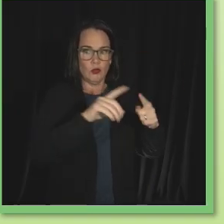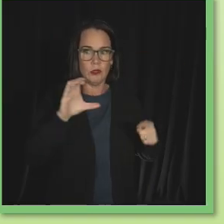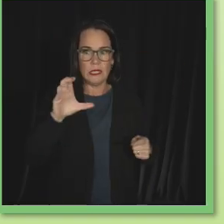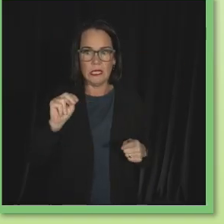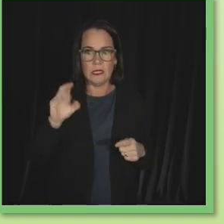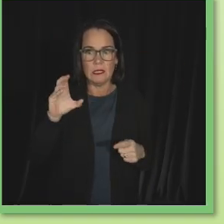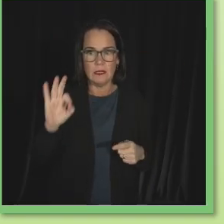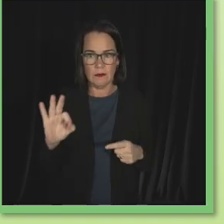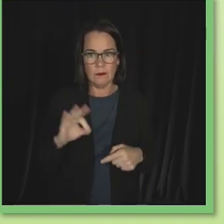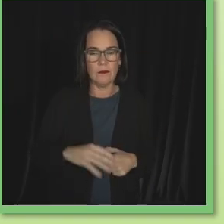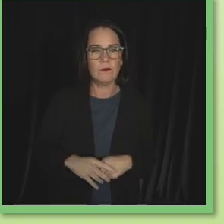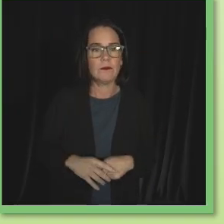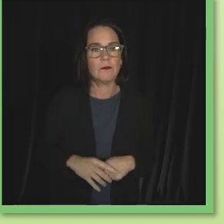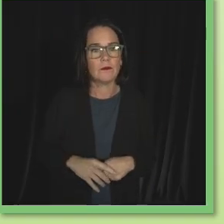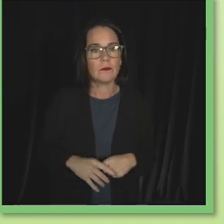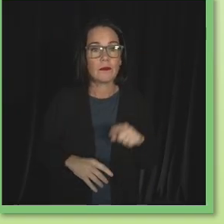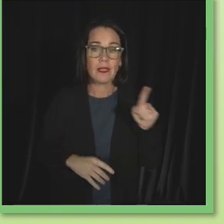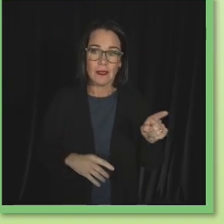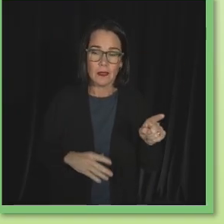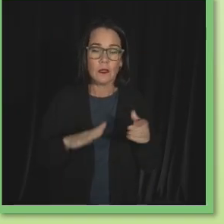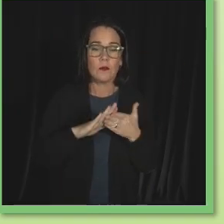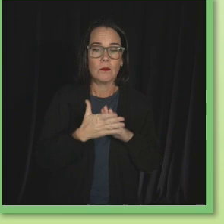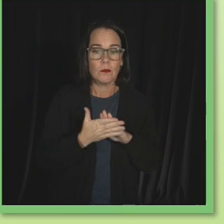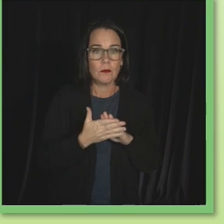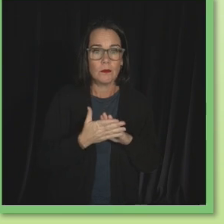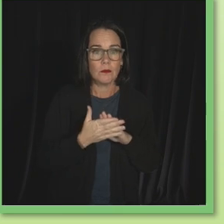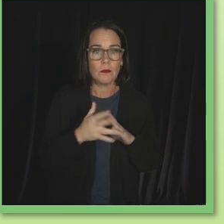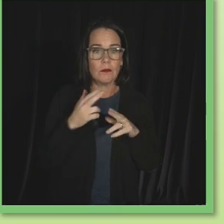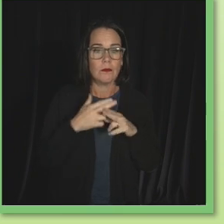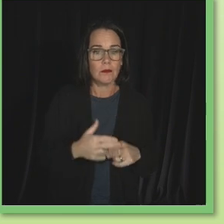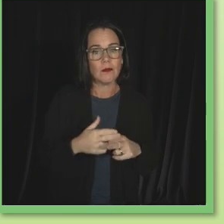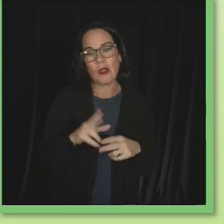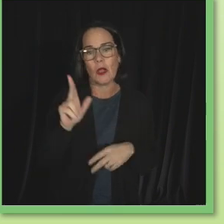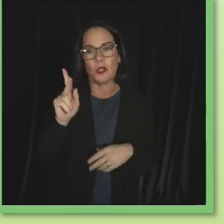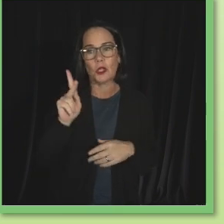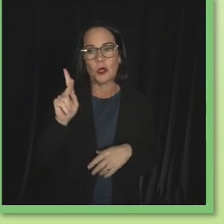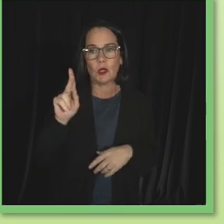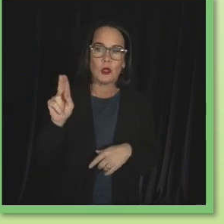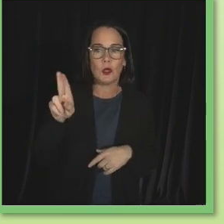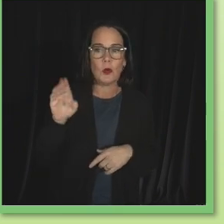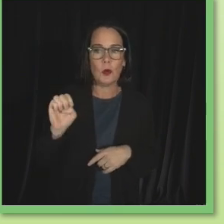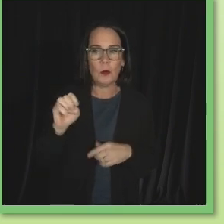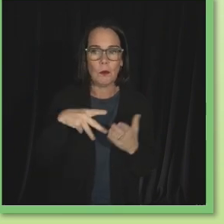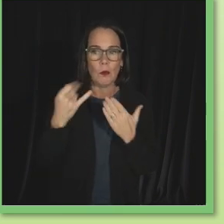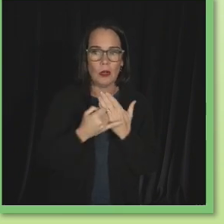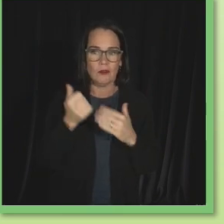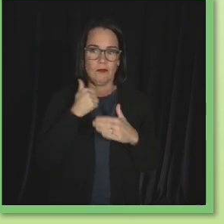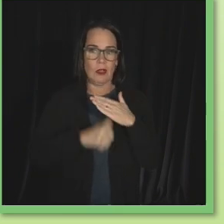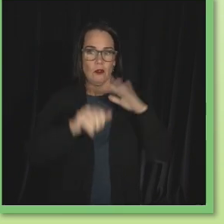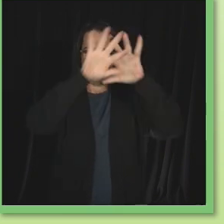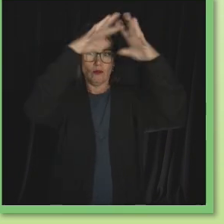Kubernetes organization. It's going to be now a true project under the Kubernetes umbrella.